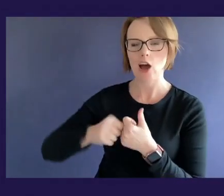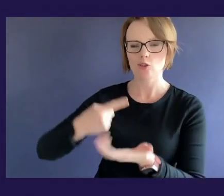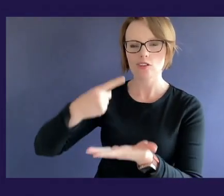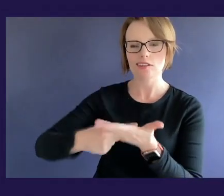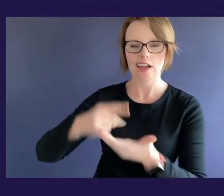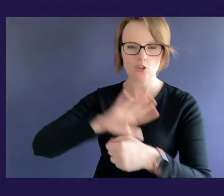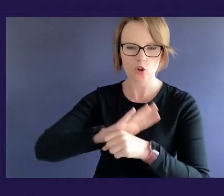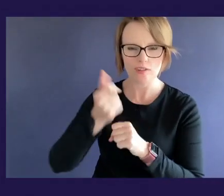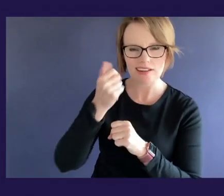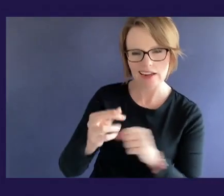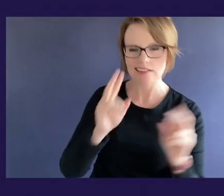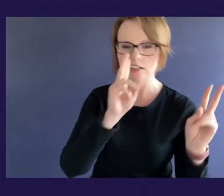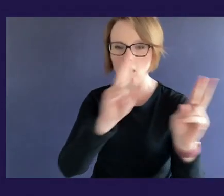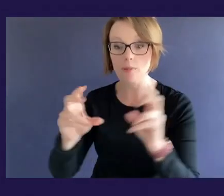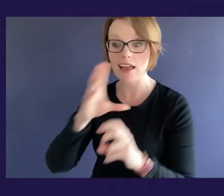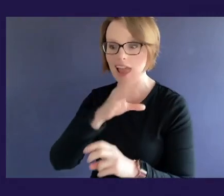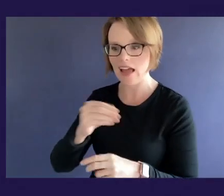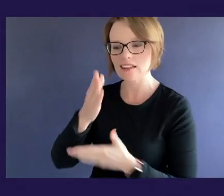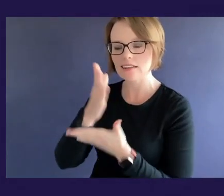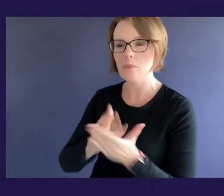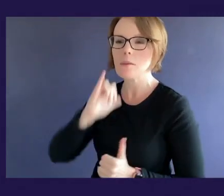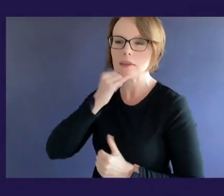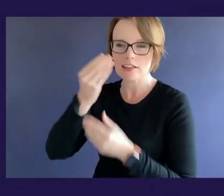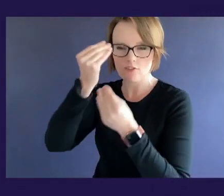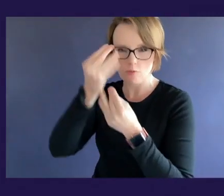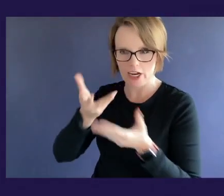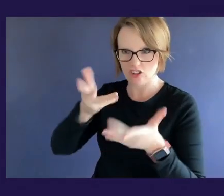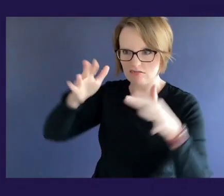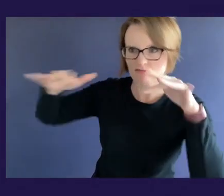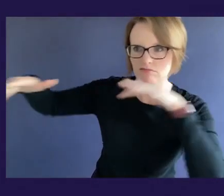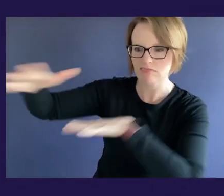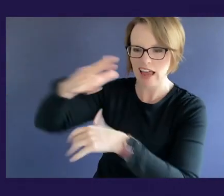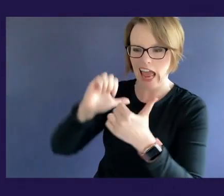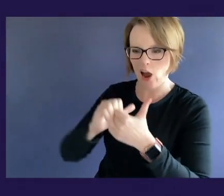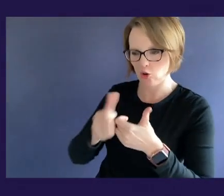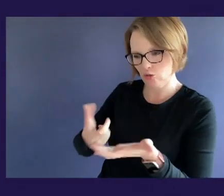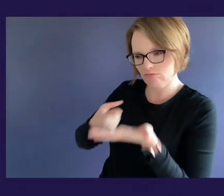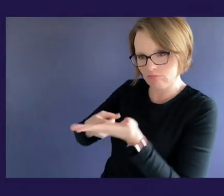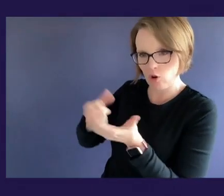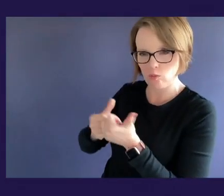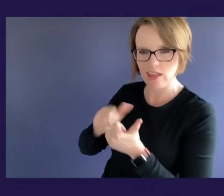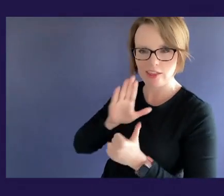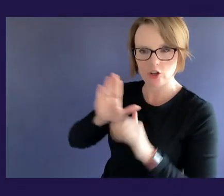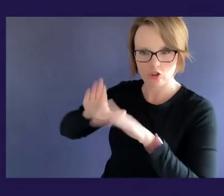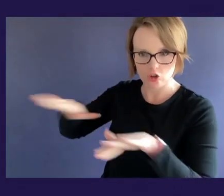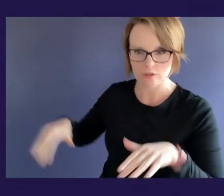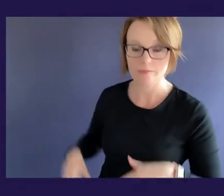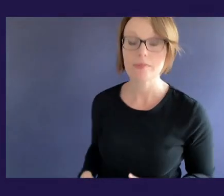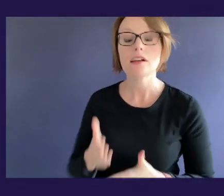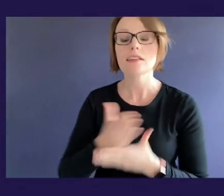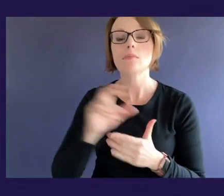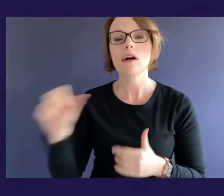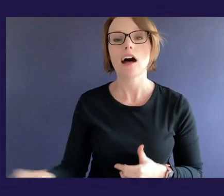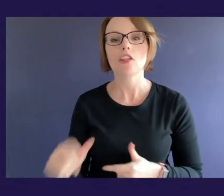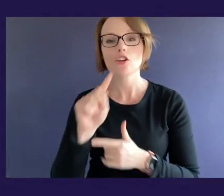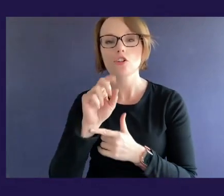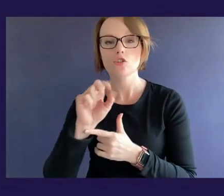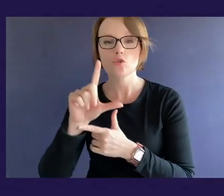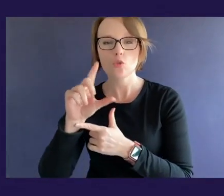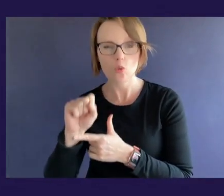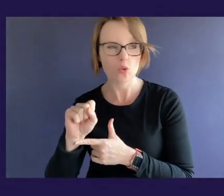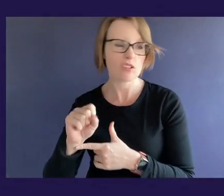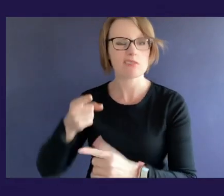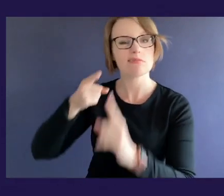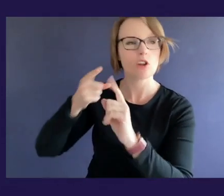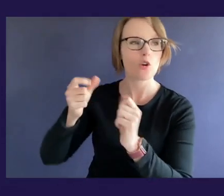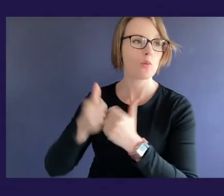well as misinformation about COVID-19 with their children. And then some of the other tools in this category targeted school